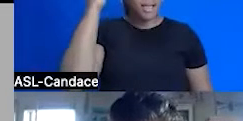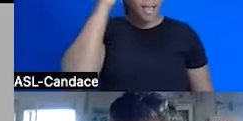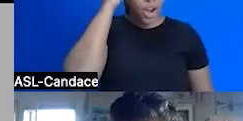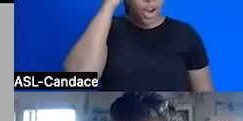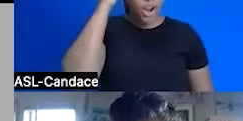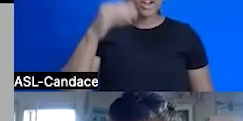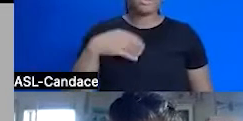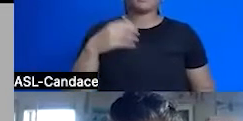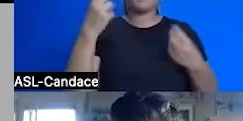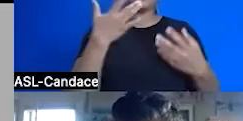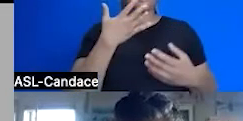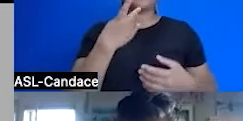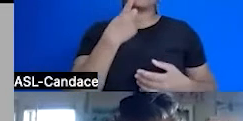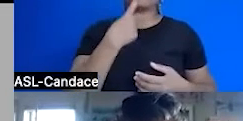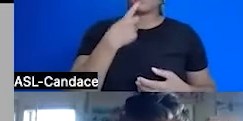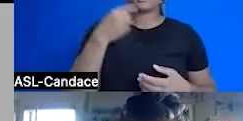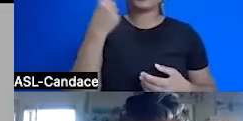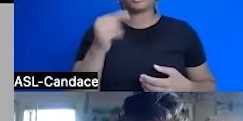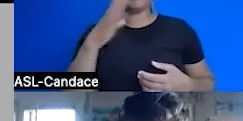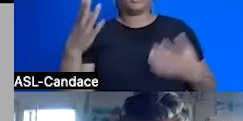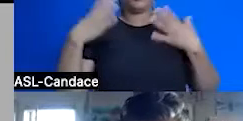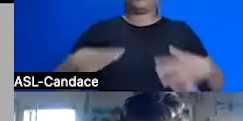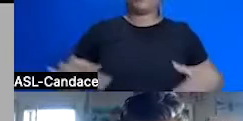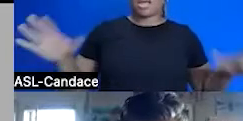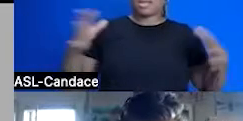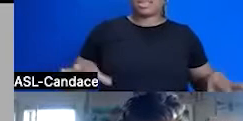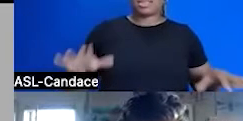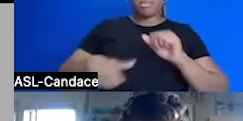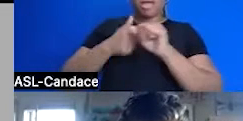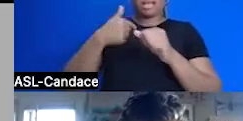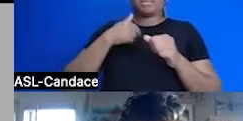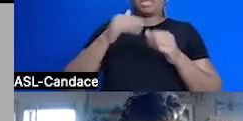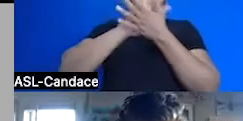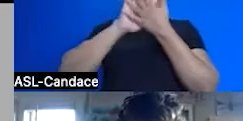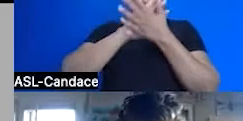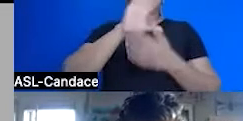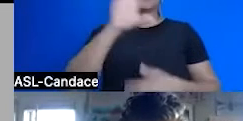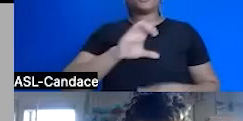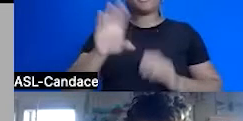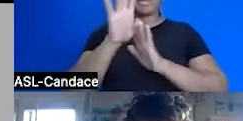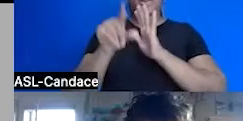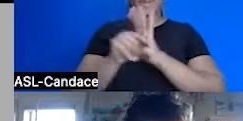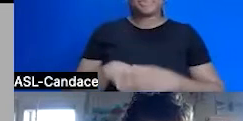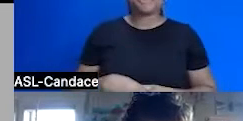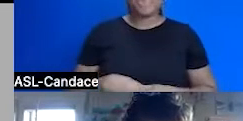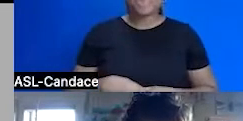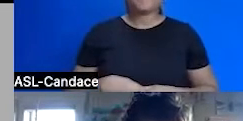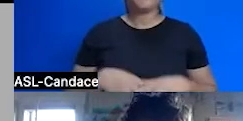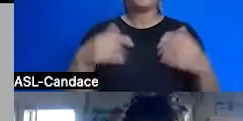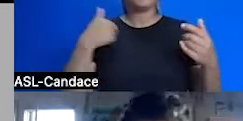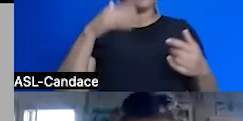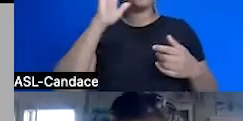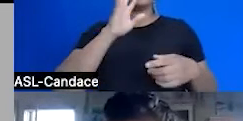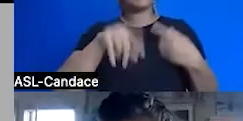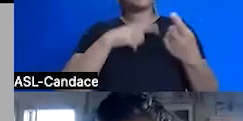wearing a multicolor red, green, blue dress. Behind me is a blurred Zoom background. I'm going to talk a little bit